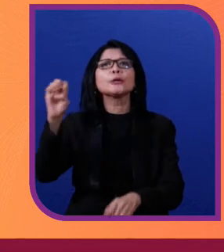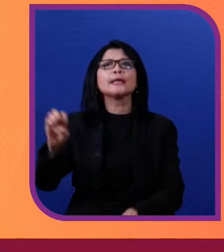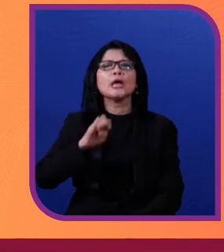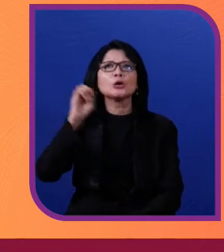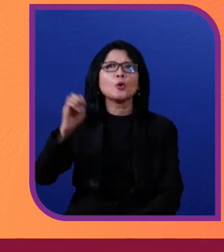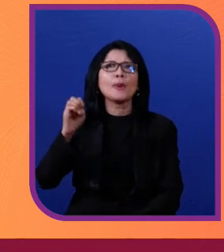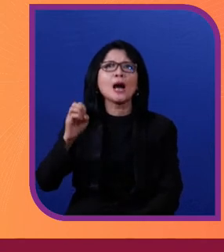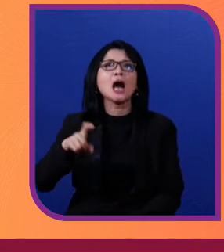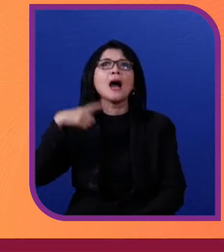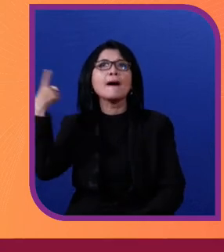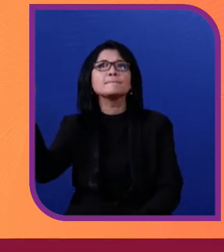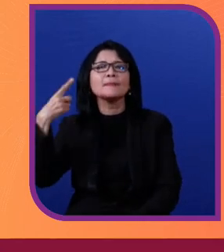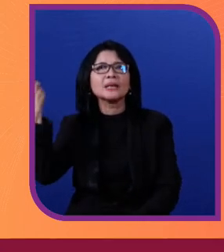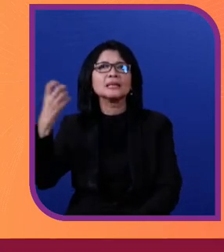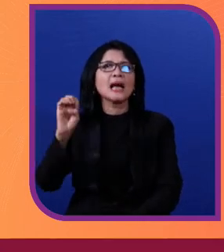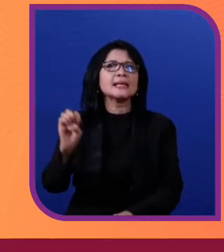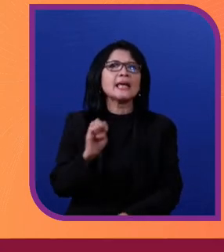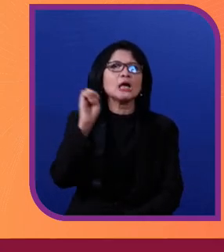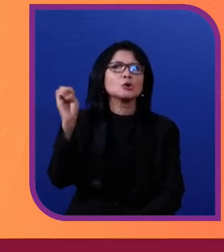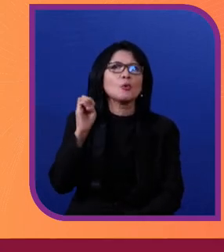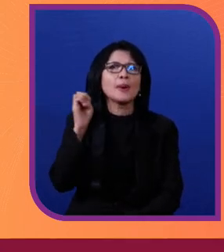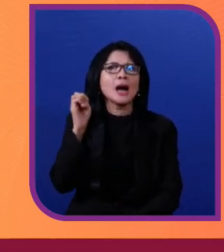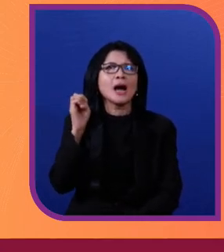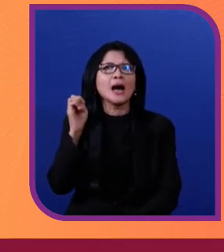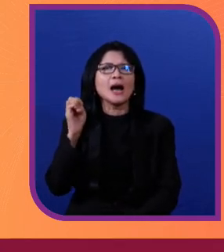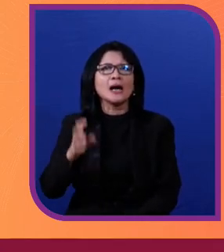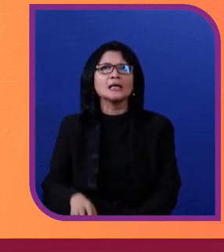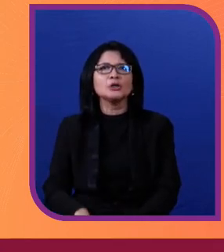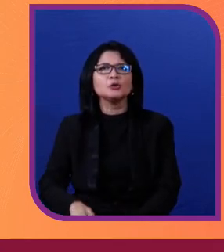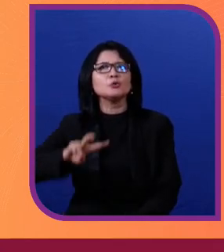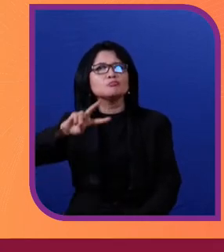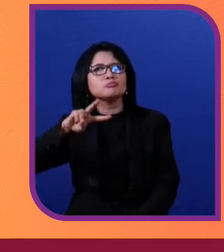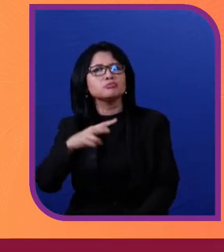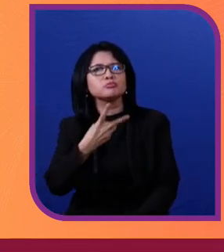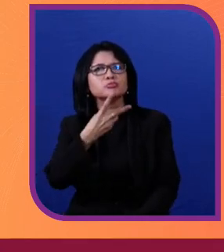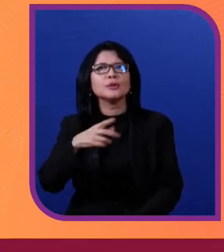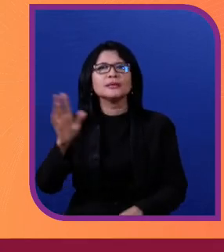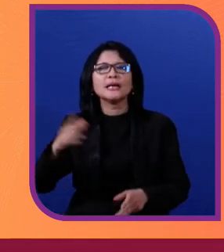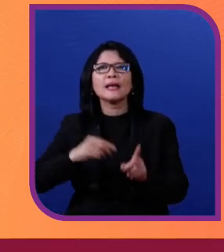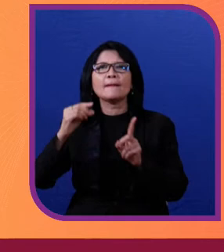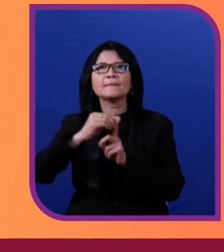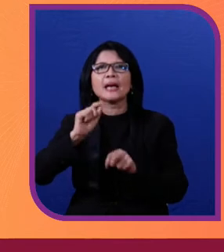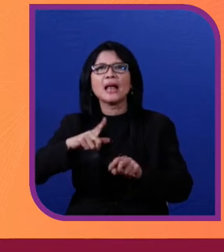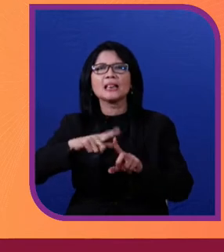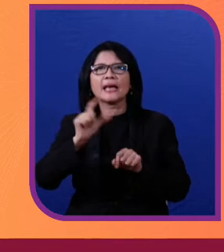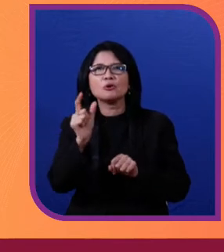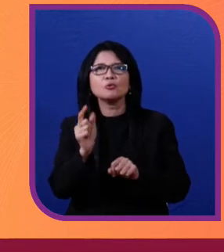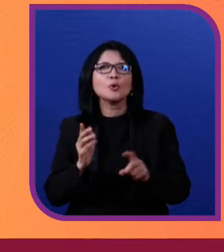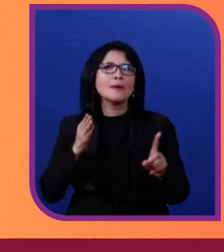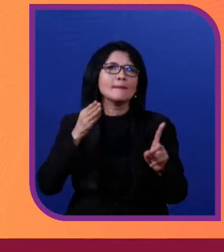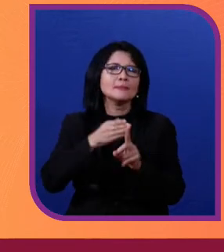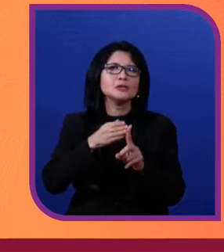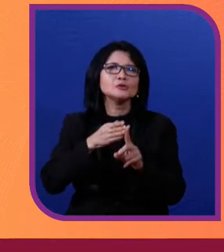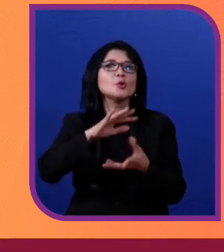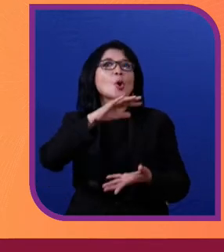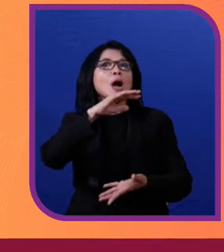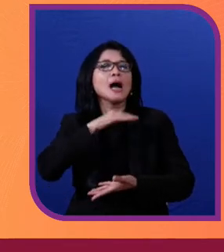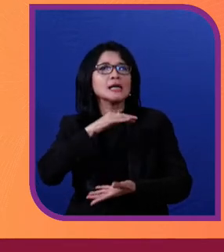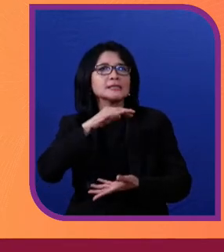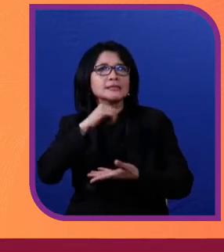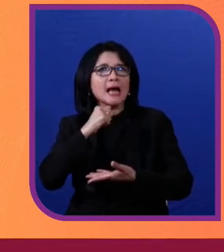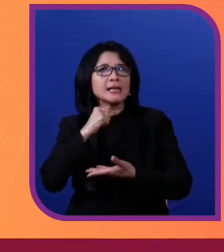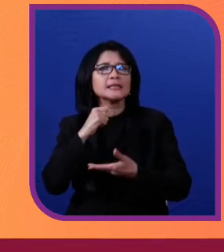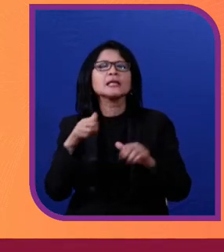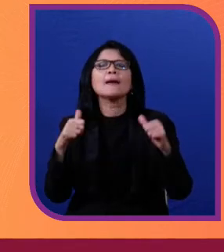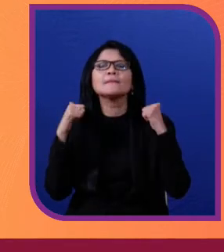Call However the train is goin massively toward Green AC there for developing Green